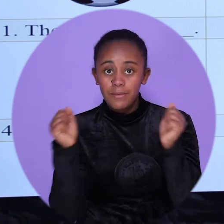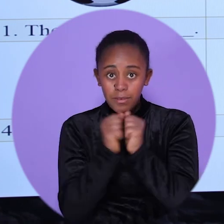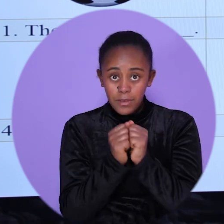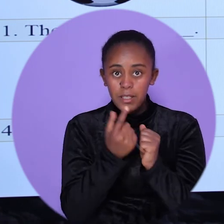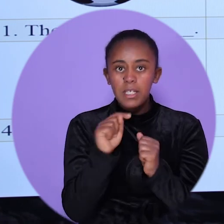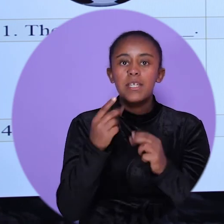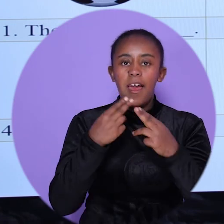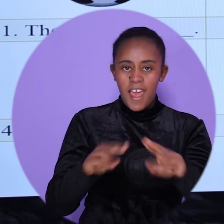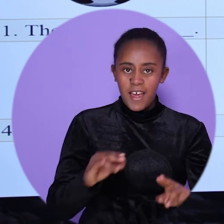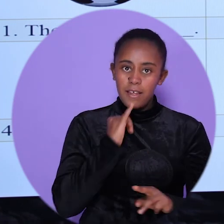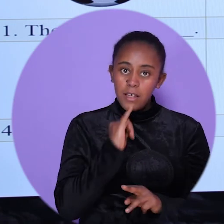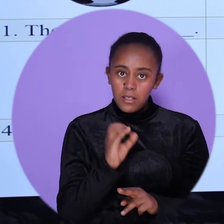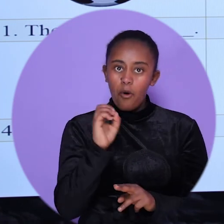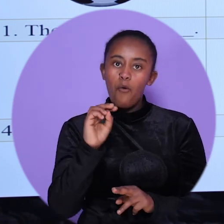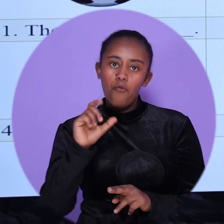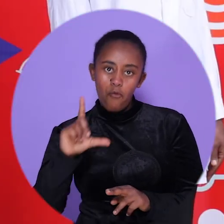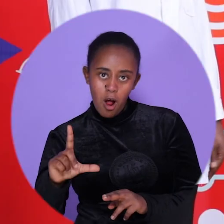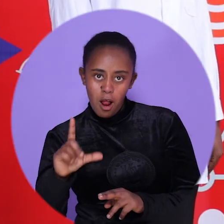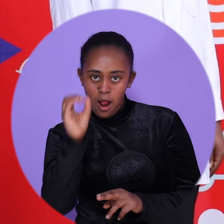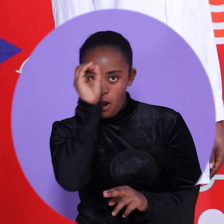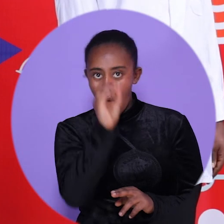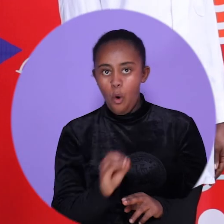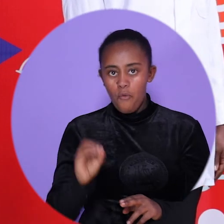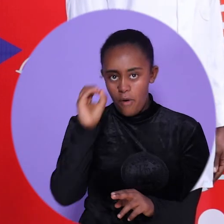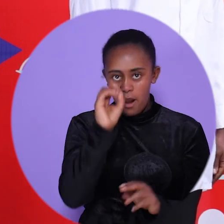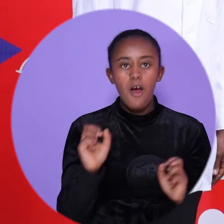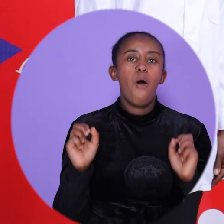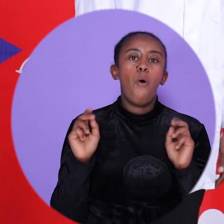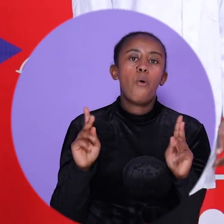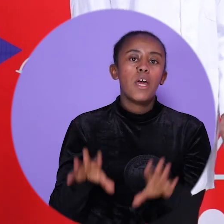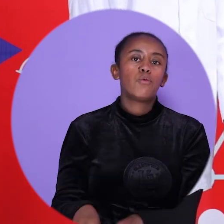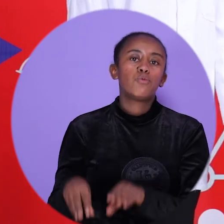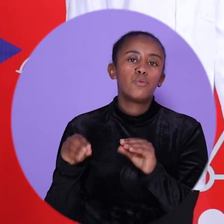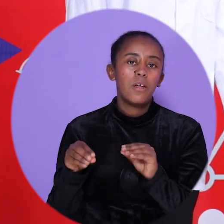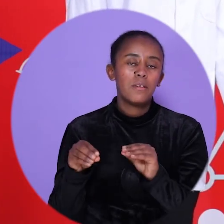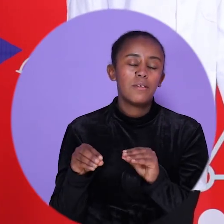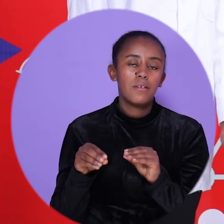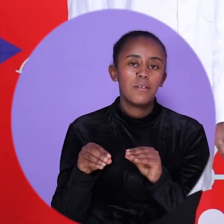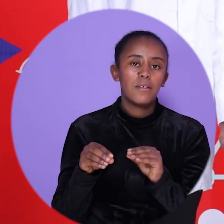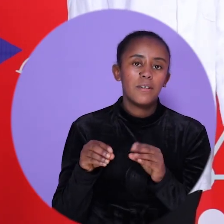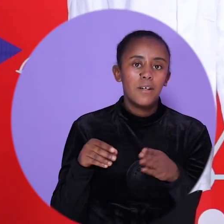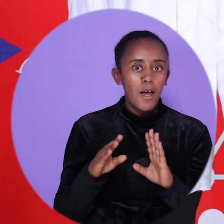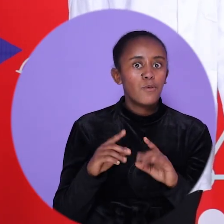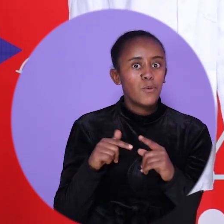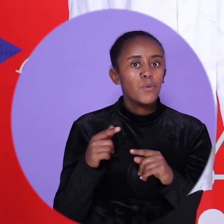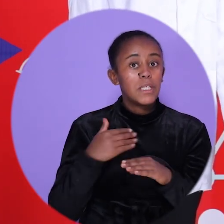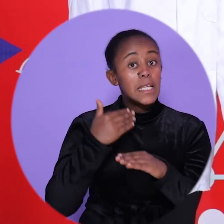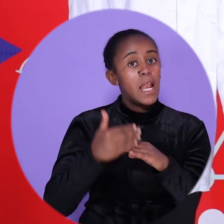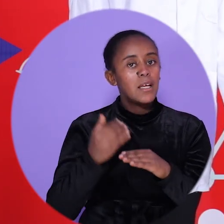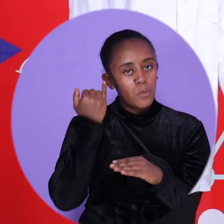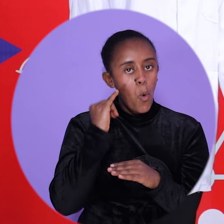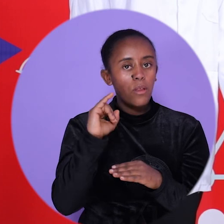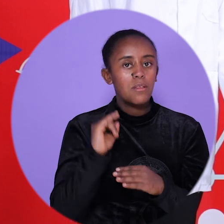the egg is oval. The egg is oval. Okay, students. Let us go to the next